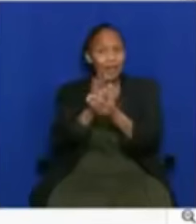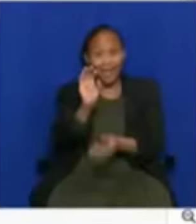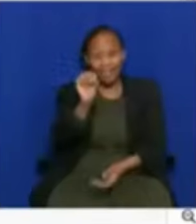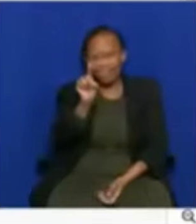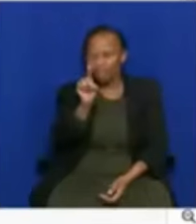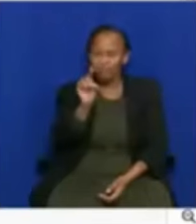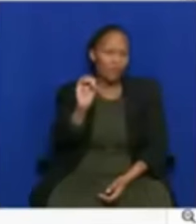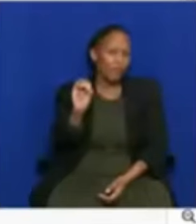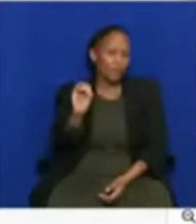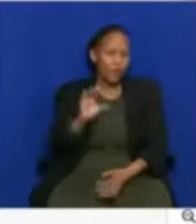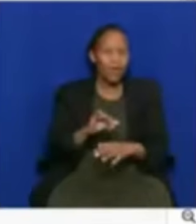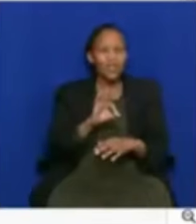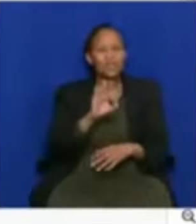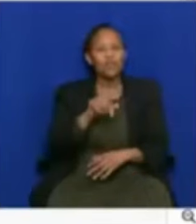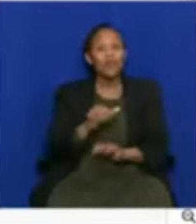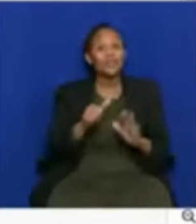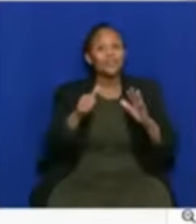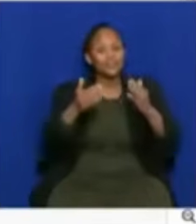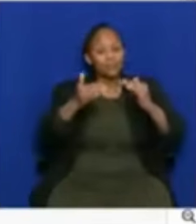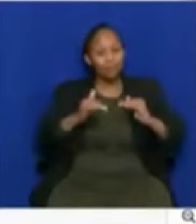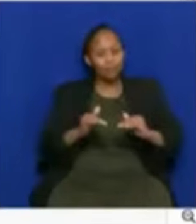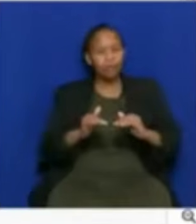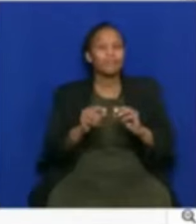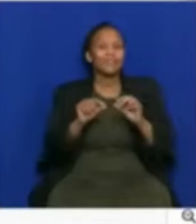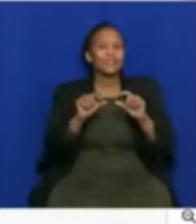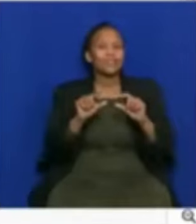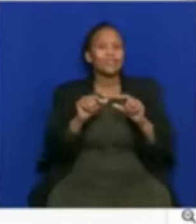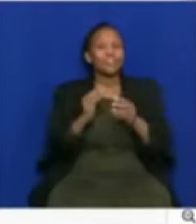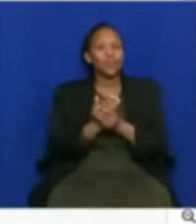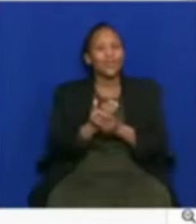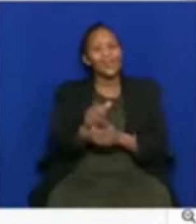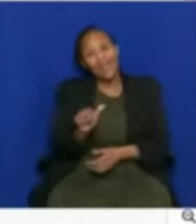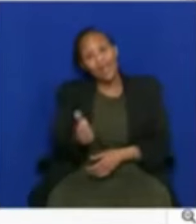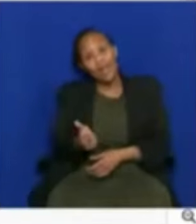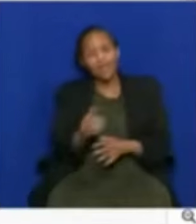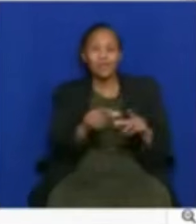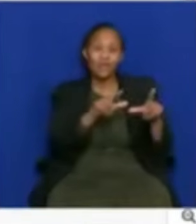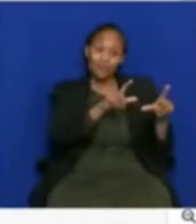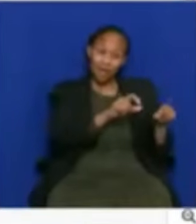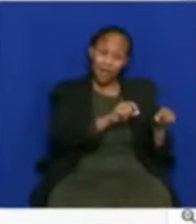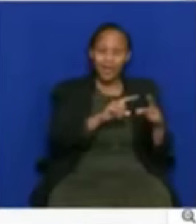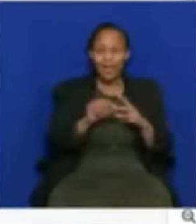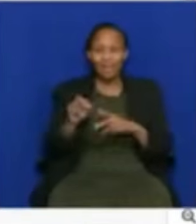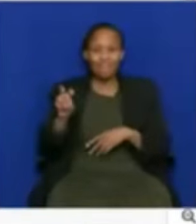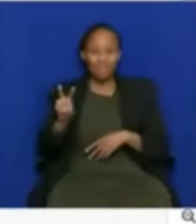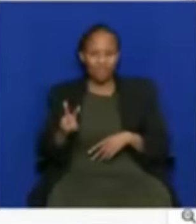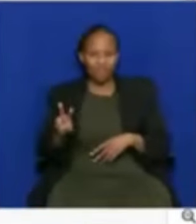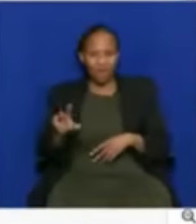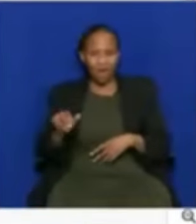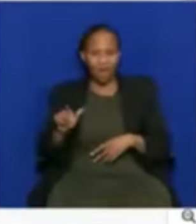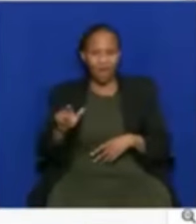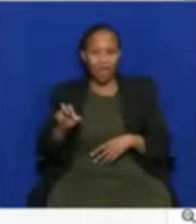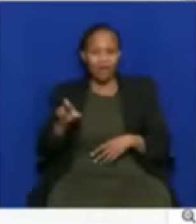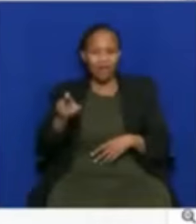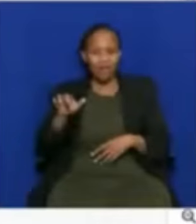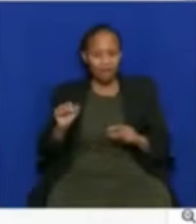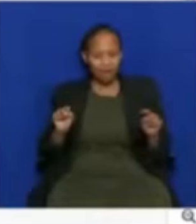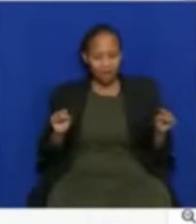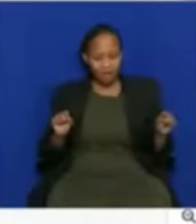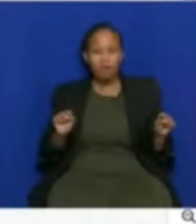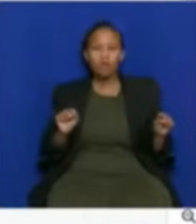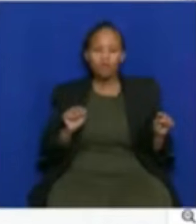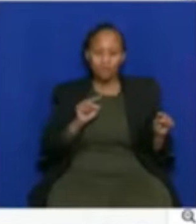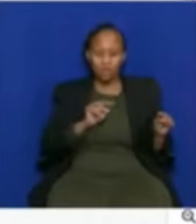with the next docket. Once again, Cape Town and Valeria, which we know to be Orlando. The